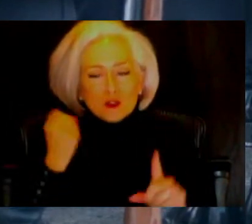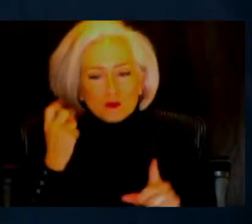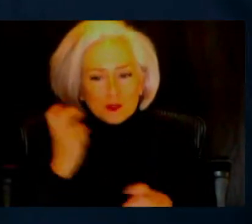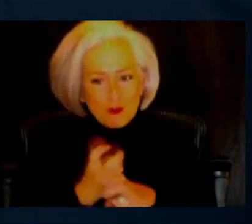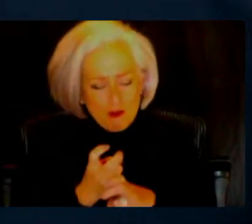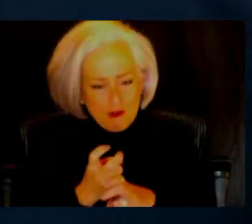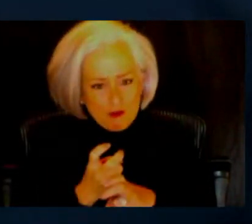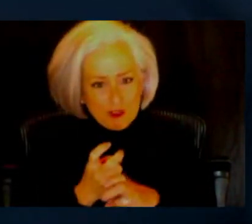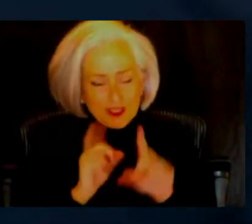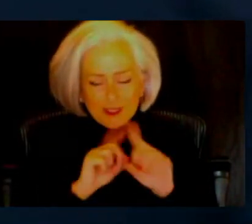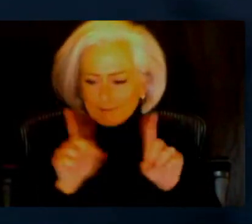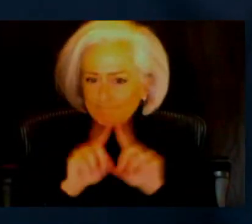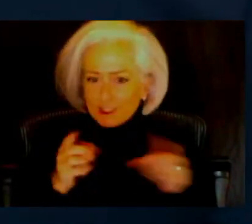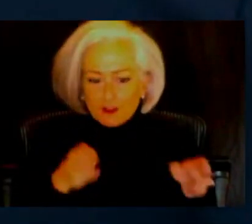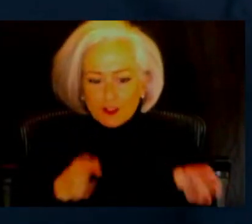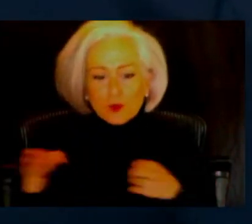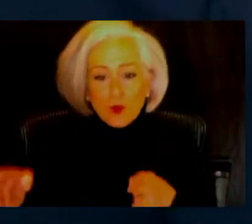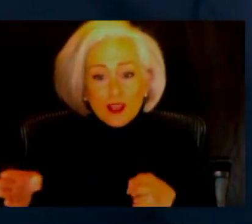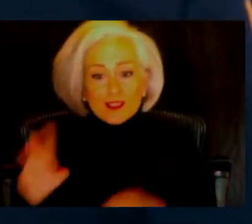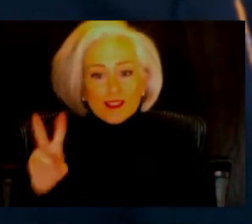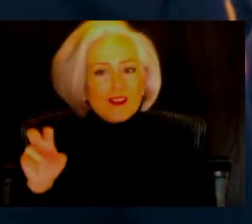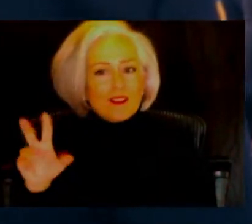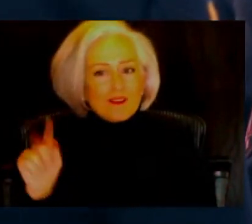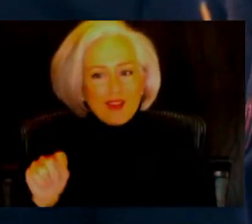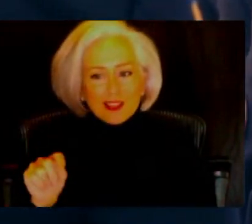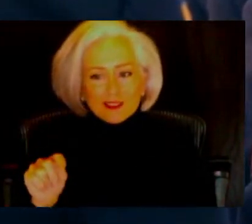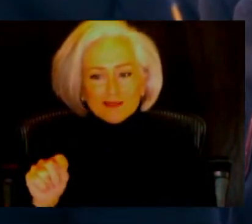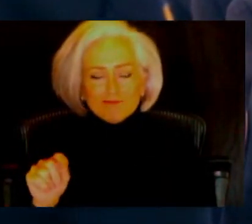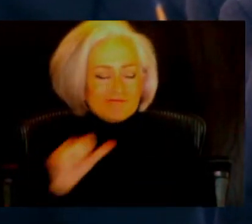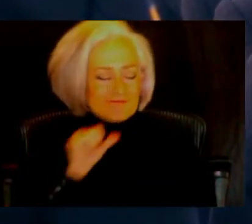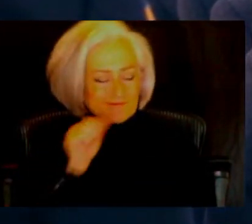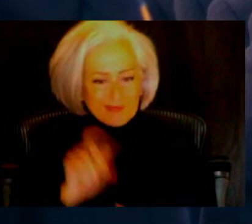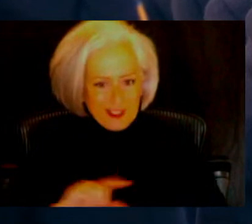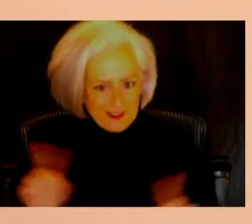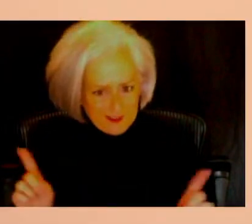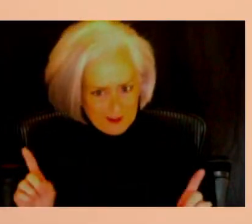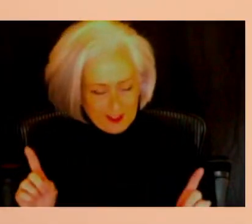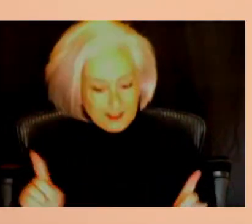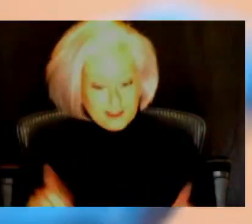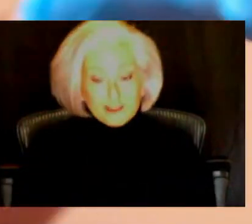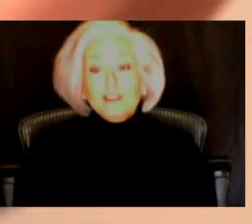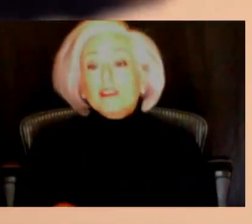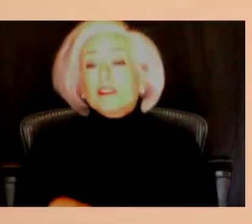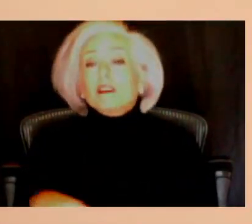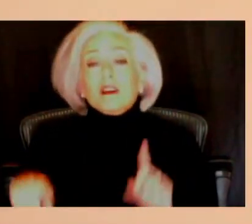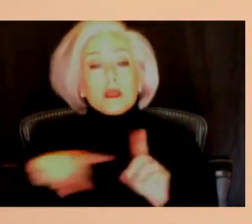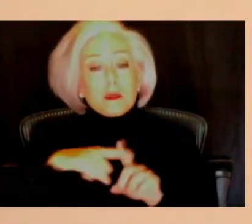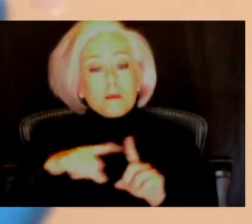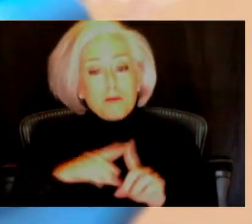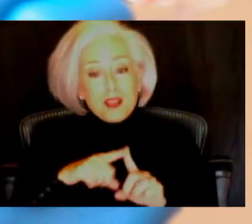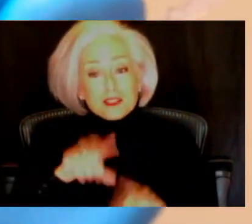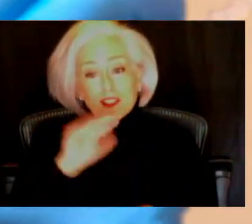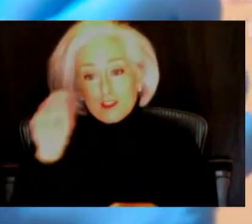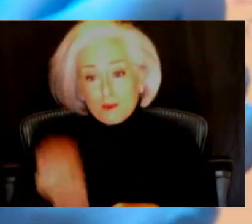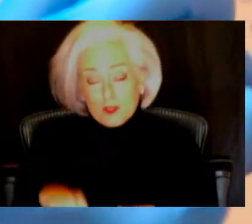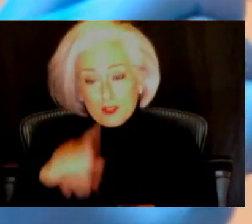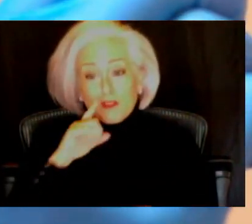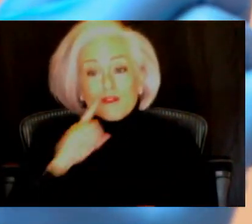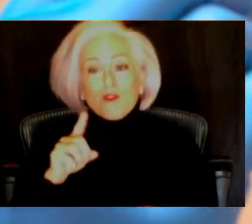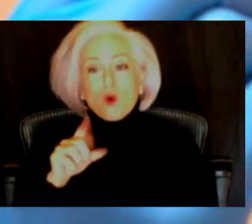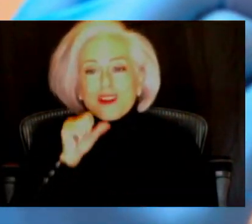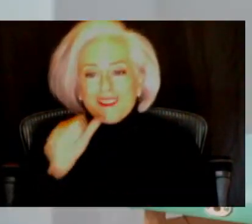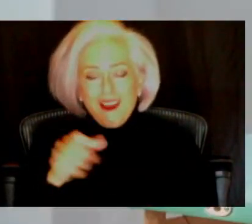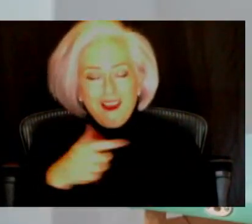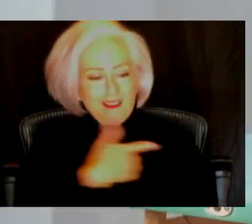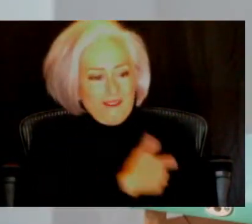ways. Veterans are no different. A recent study found that the positivity rate for unvaccinated veterans stands at 25%.